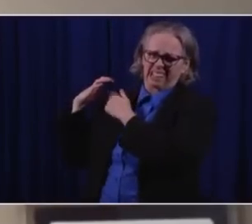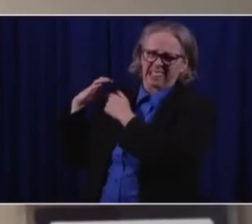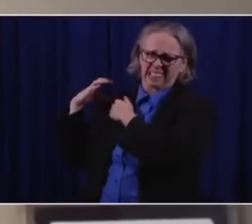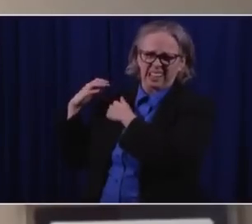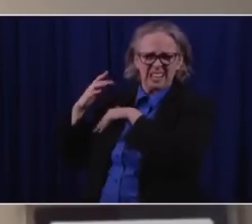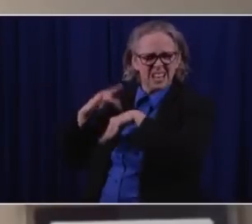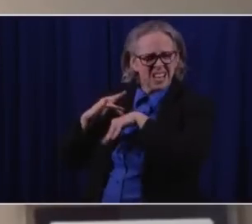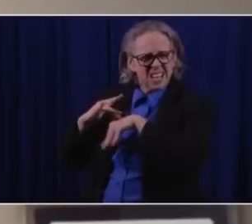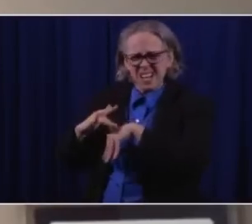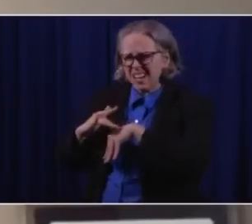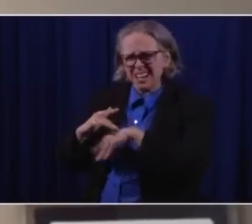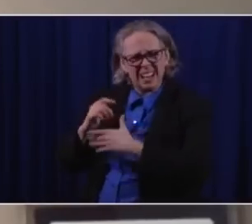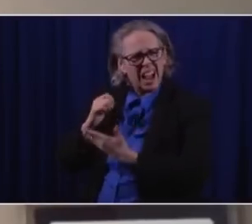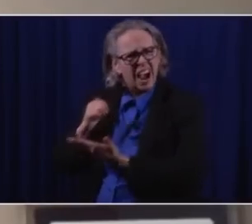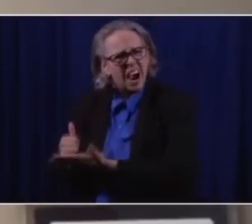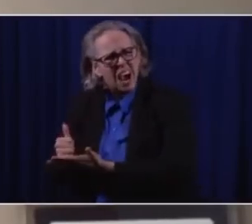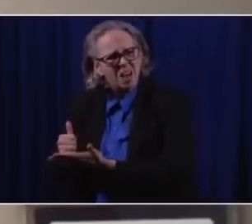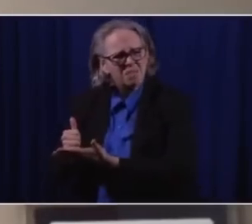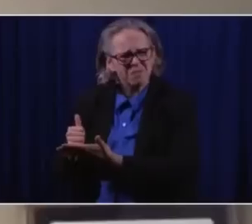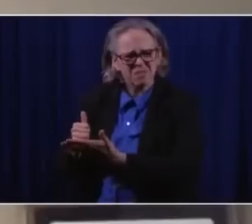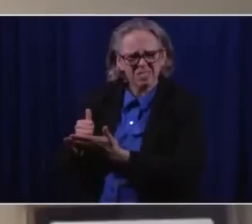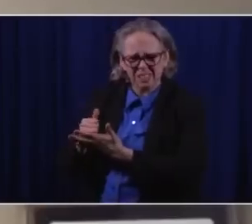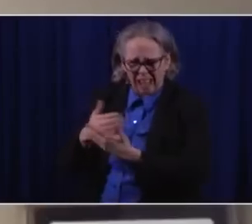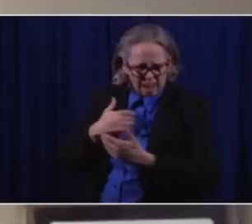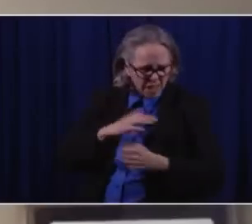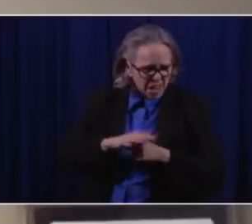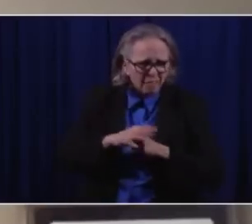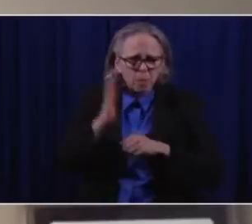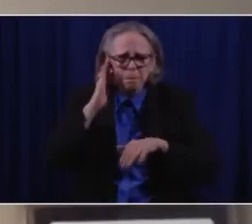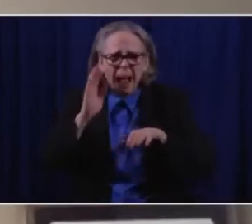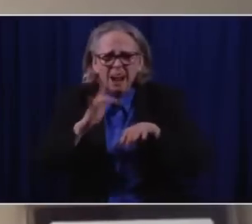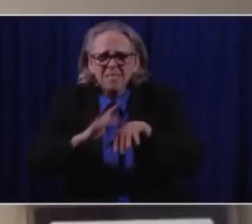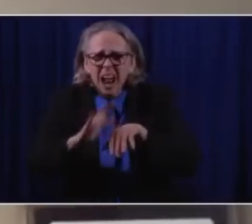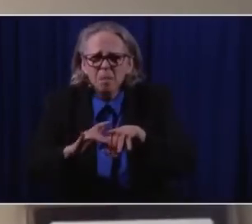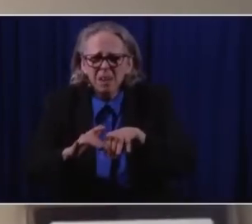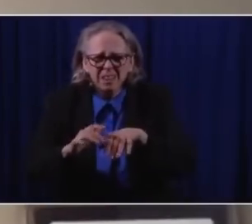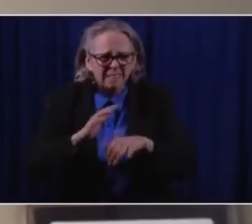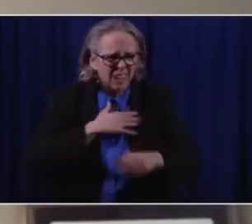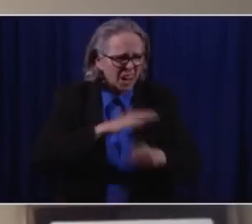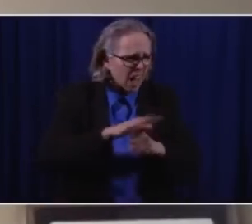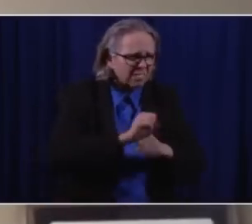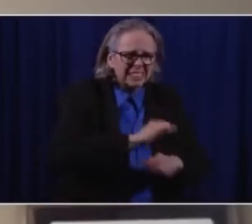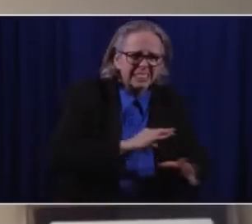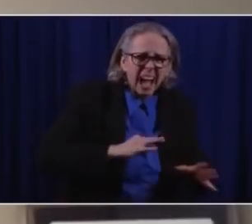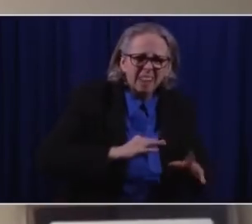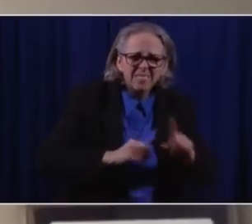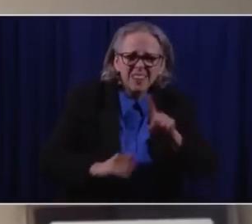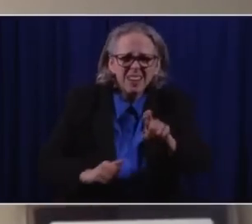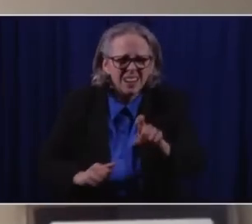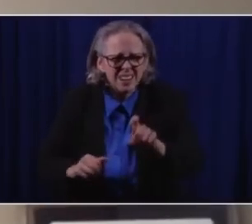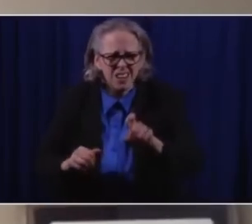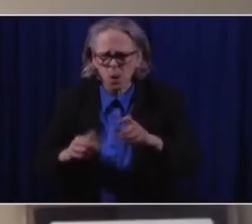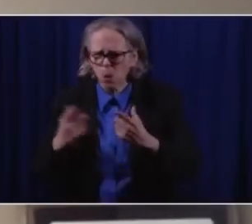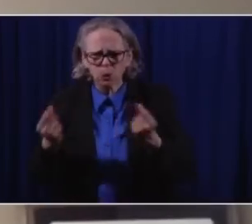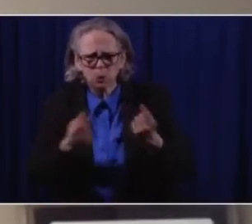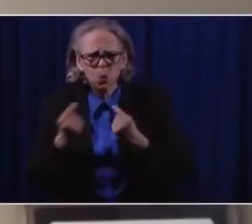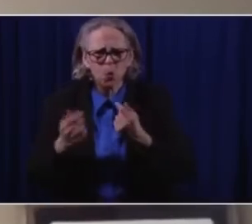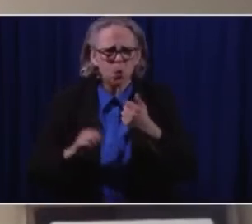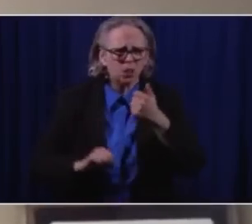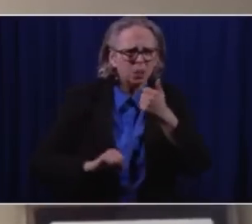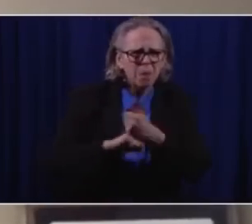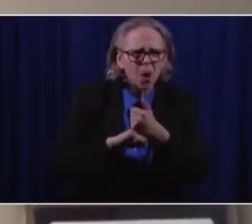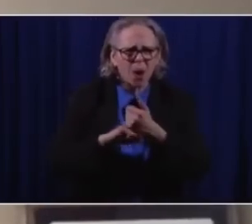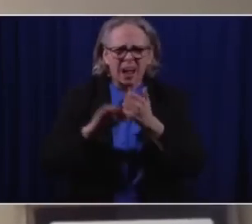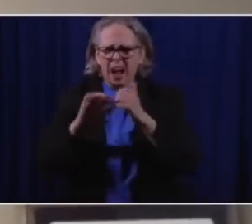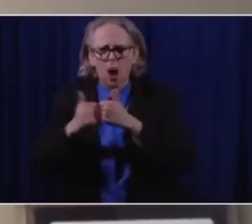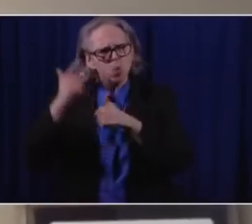hopefully sleep. Do we have enough beds? Do we have enough staff? What can we do to provide additional support to those